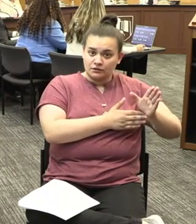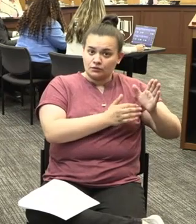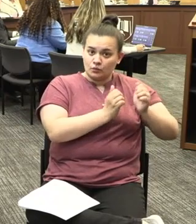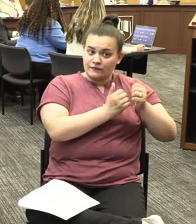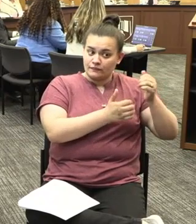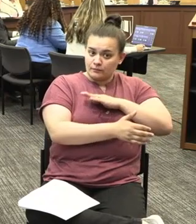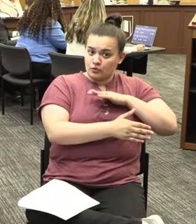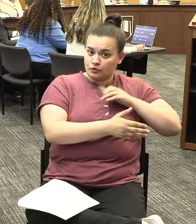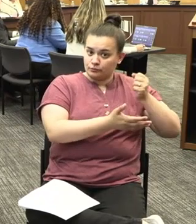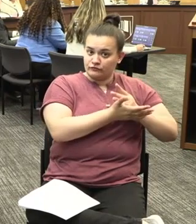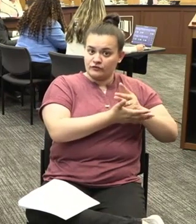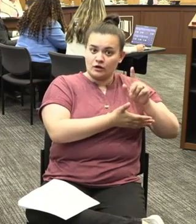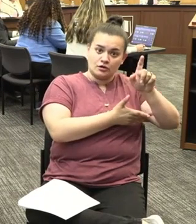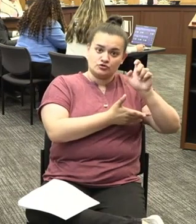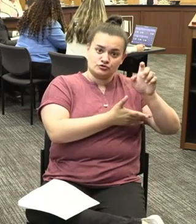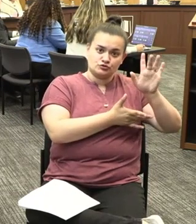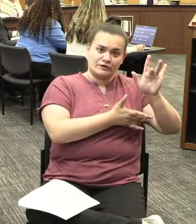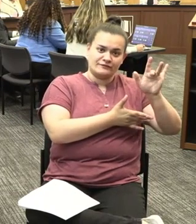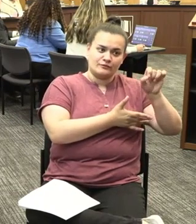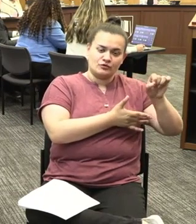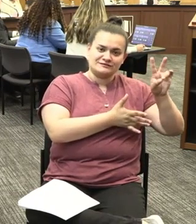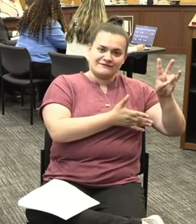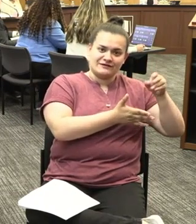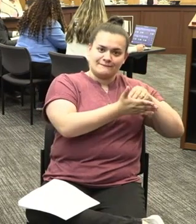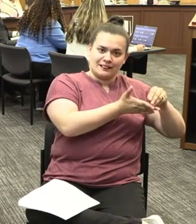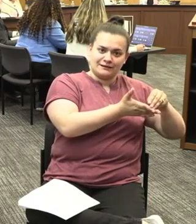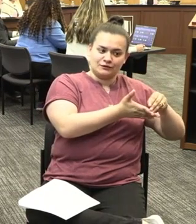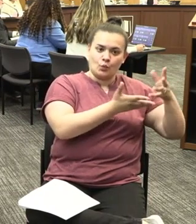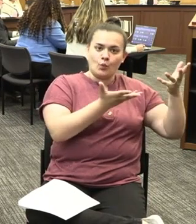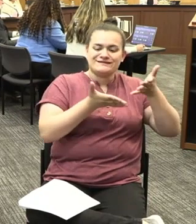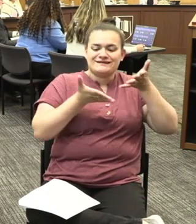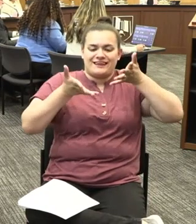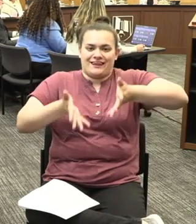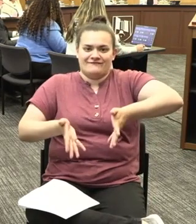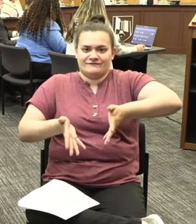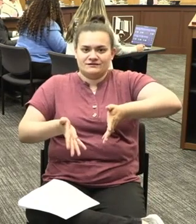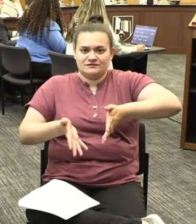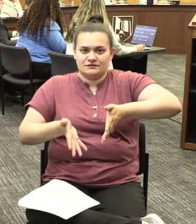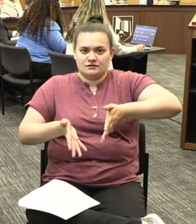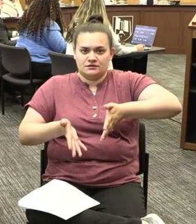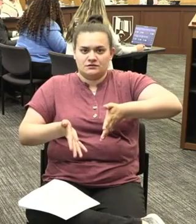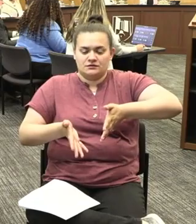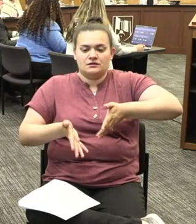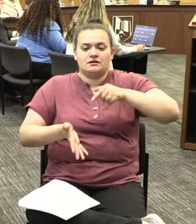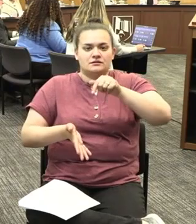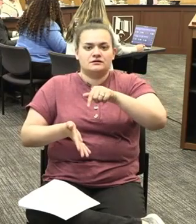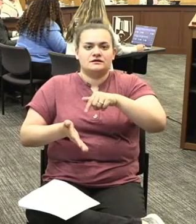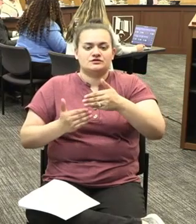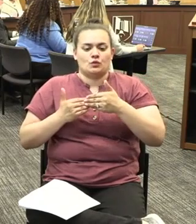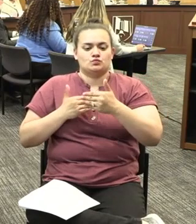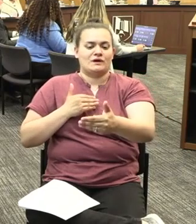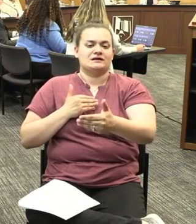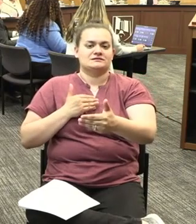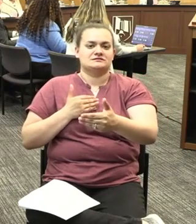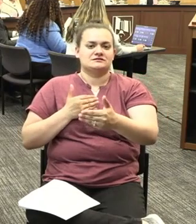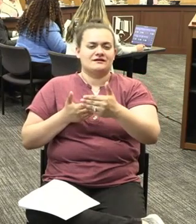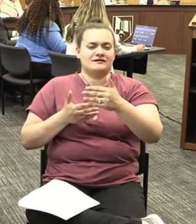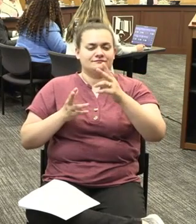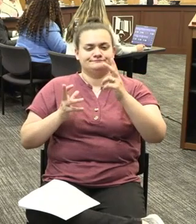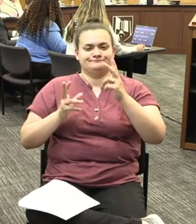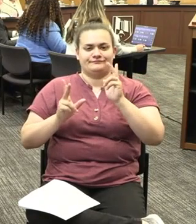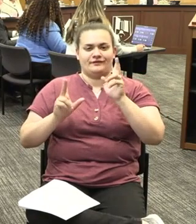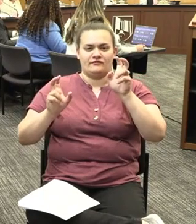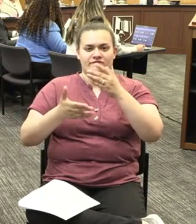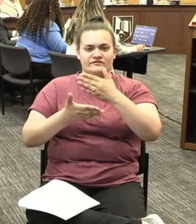approval, 125.7 million. The remainder occupies the rest of the pie, but